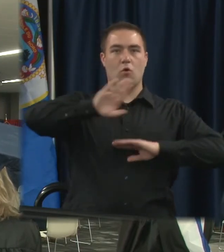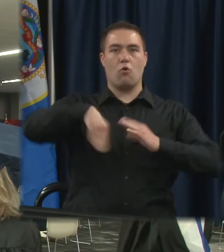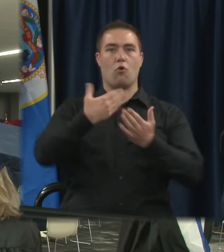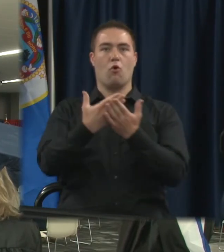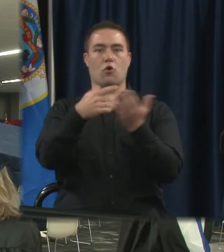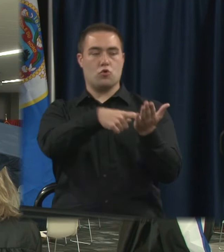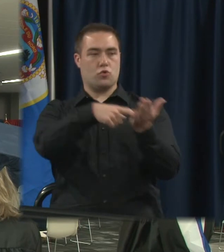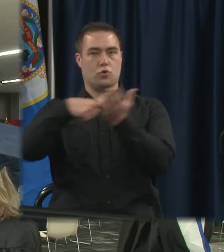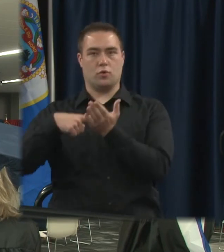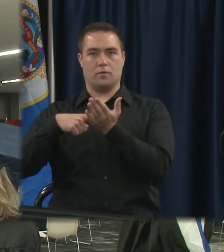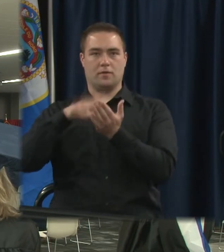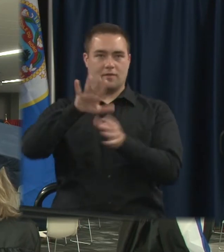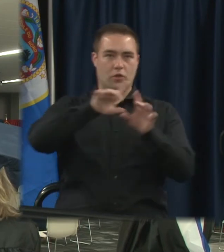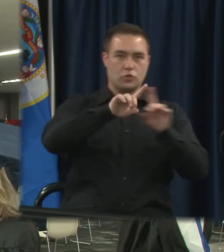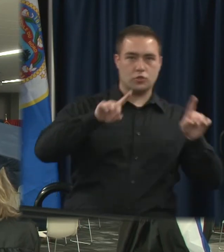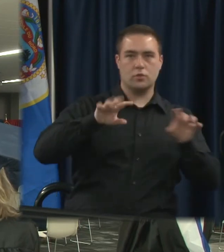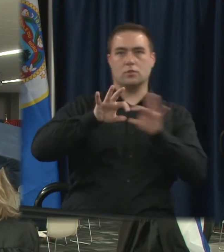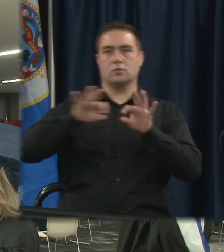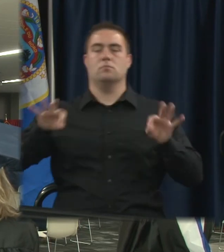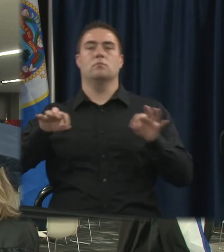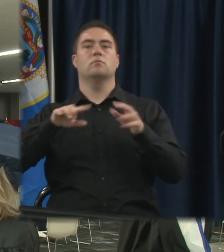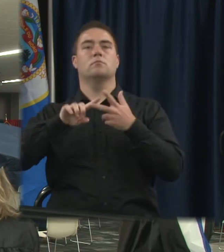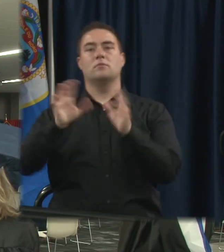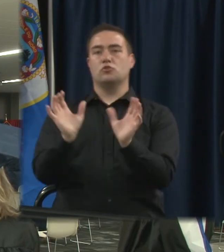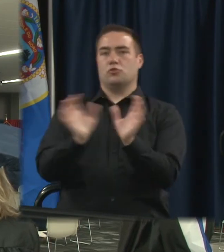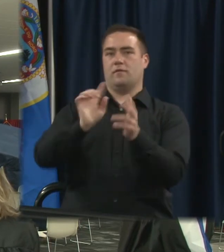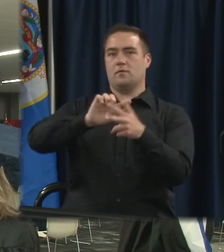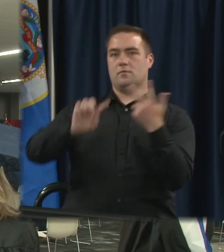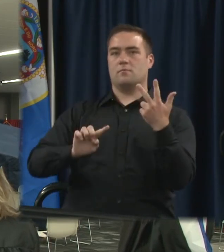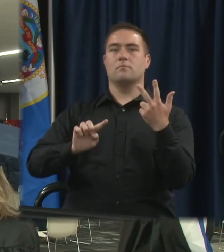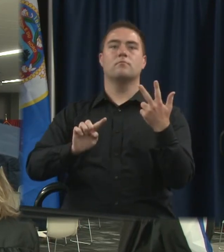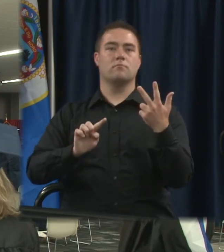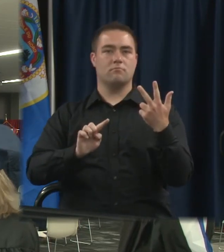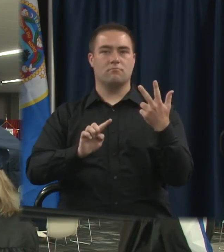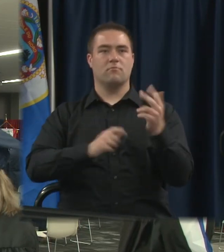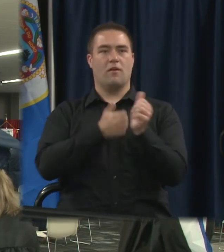their degrees, diplomas, and certificates in their